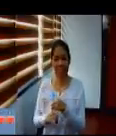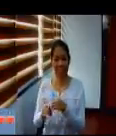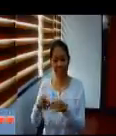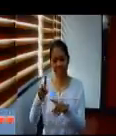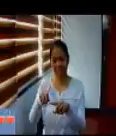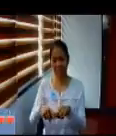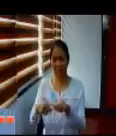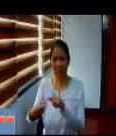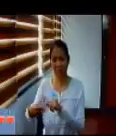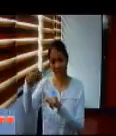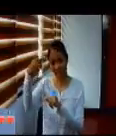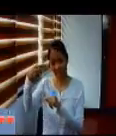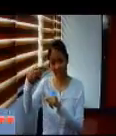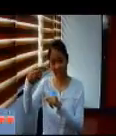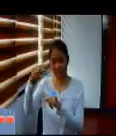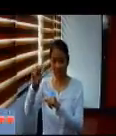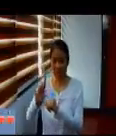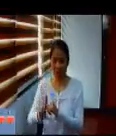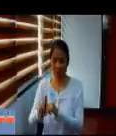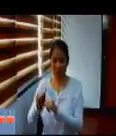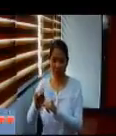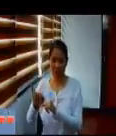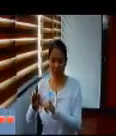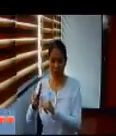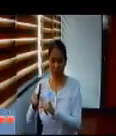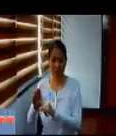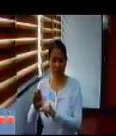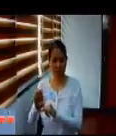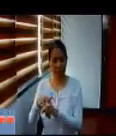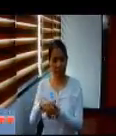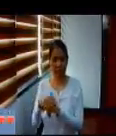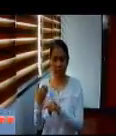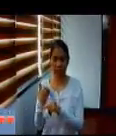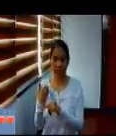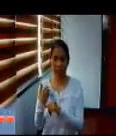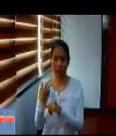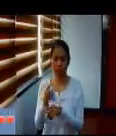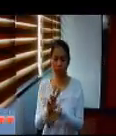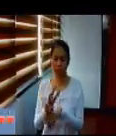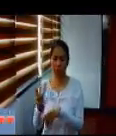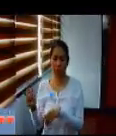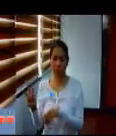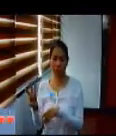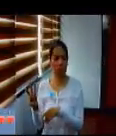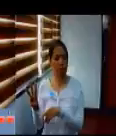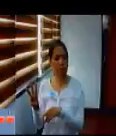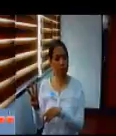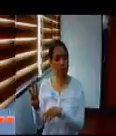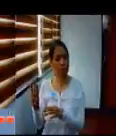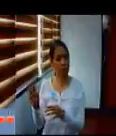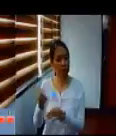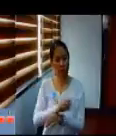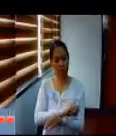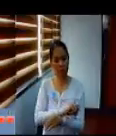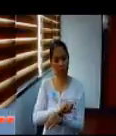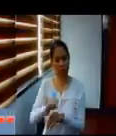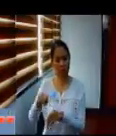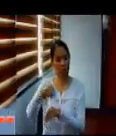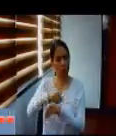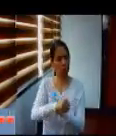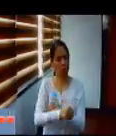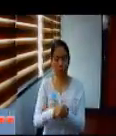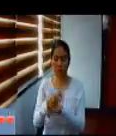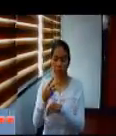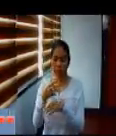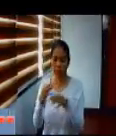And therefore, we are in the West Pacific. That means also that if you look at this kind of a